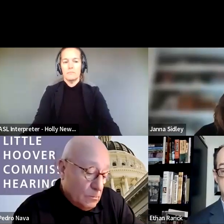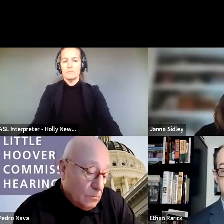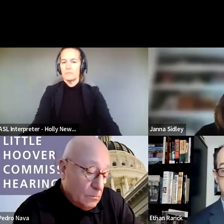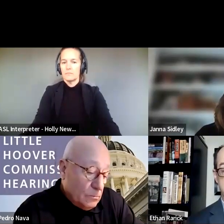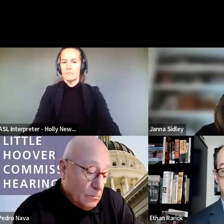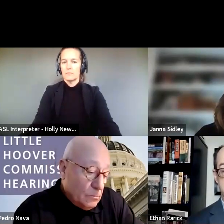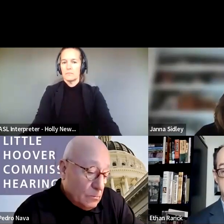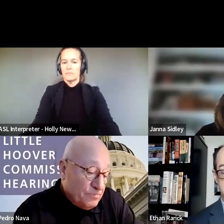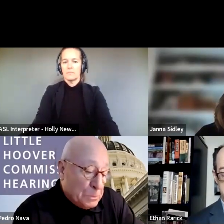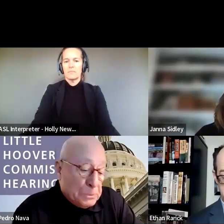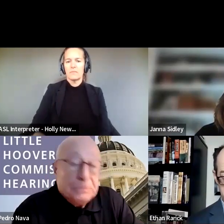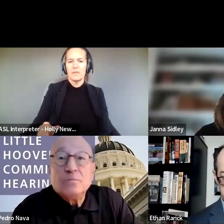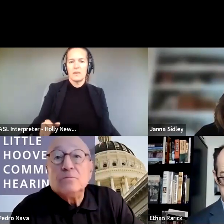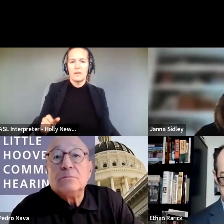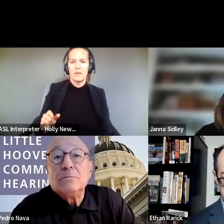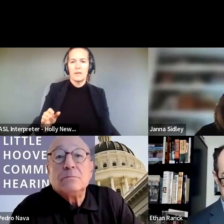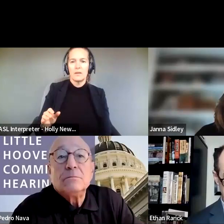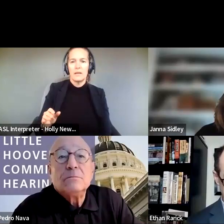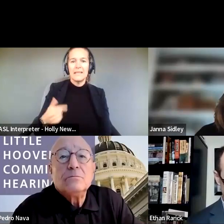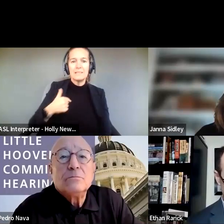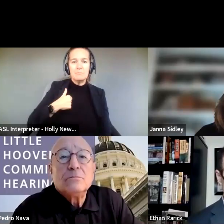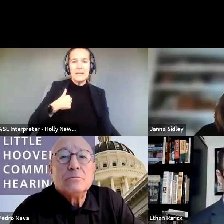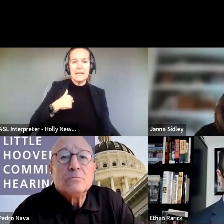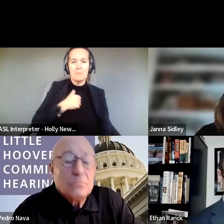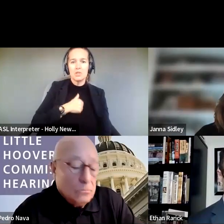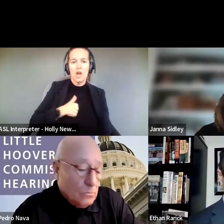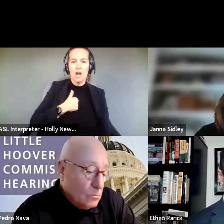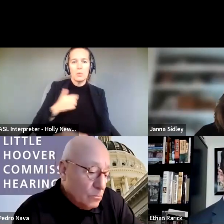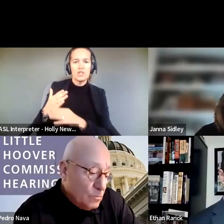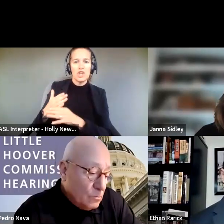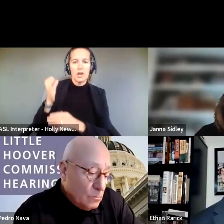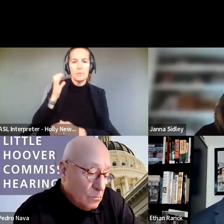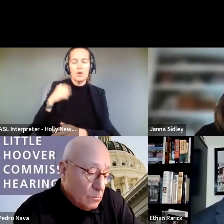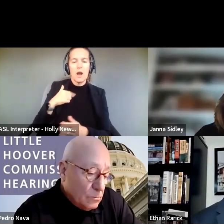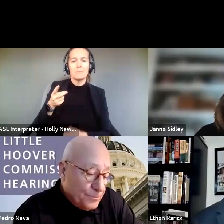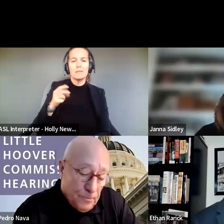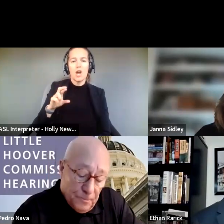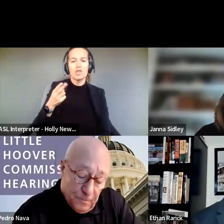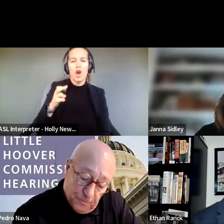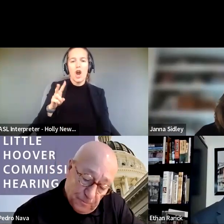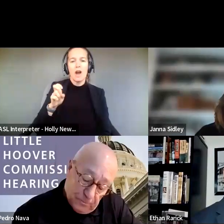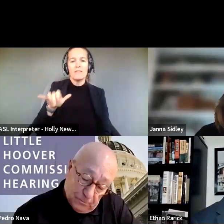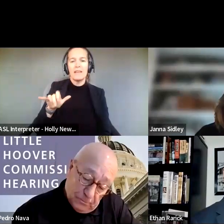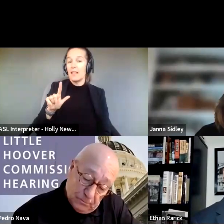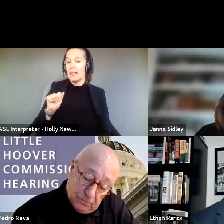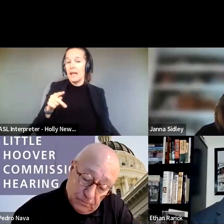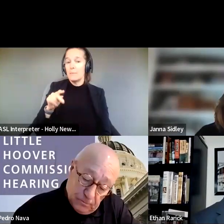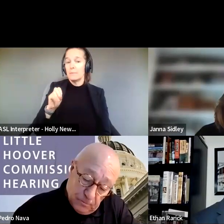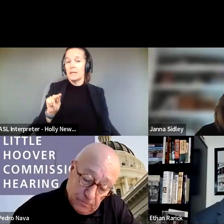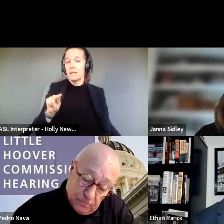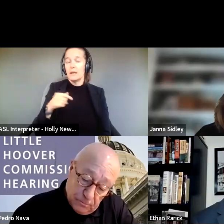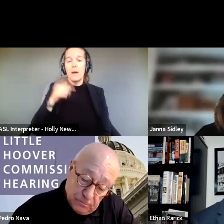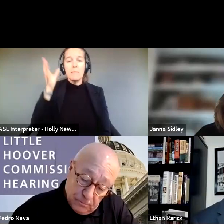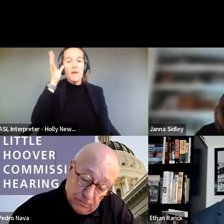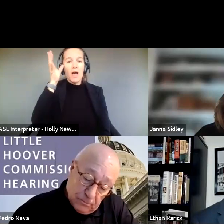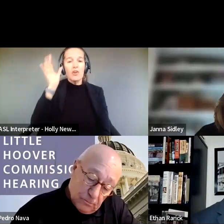It's you. It's me. I'm sorry. We shared the computer. My name is Dr. Harvey Lapin. I am the father of